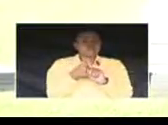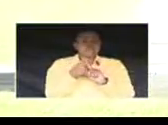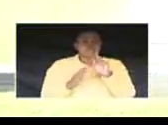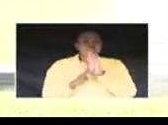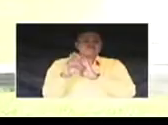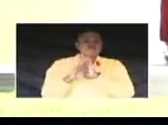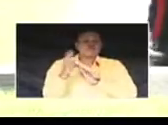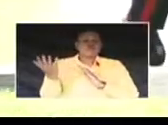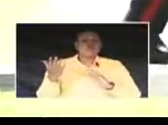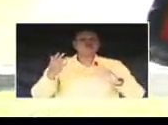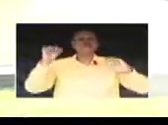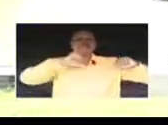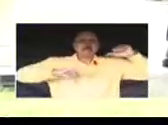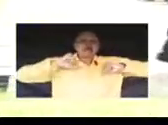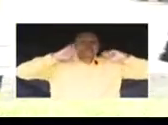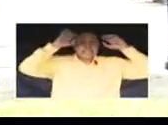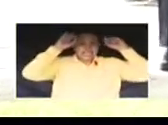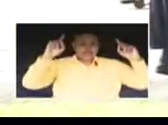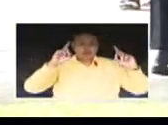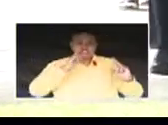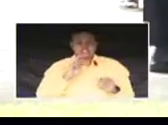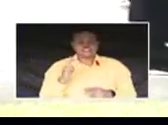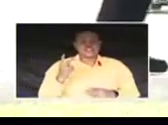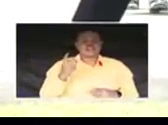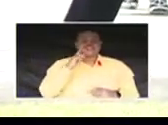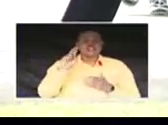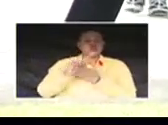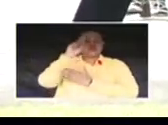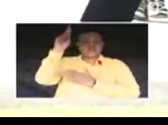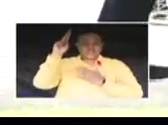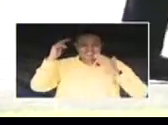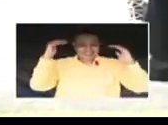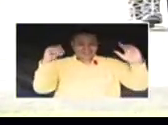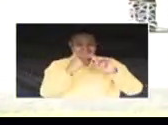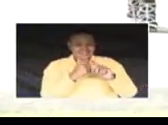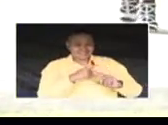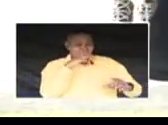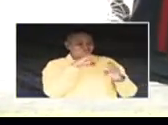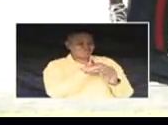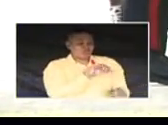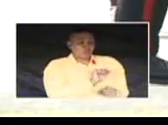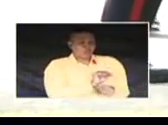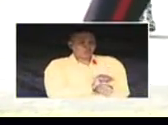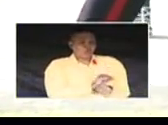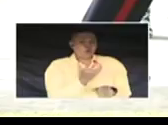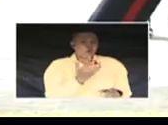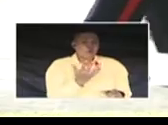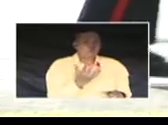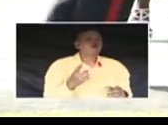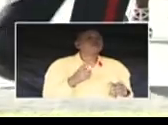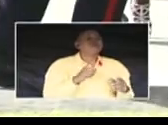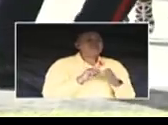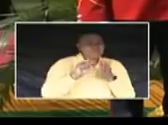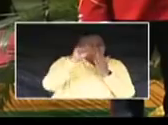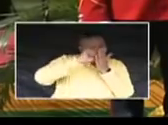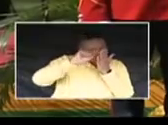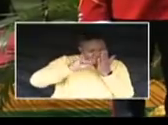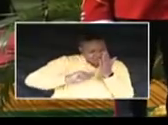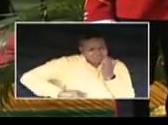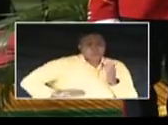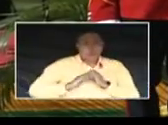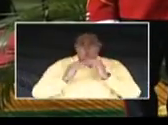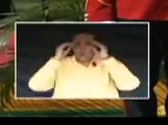development of science education at the secondary and tertiary levels. She worked extensively in developing syllabuses for the teaching